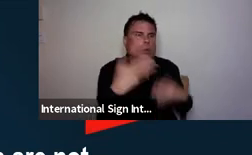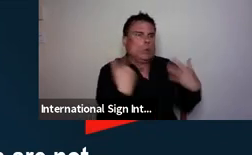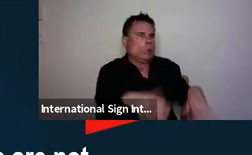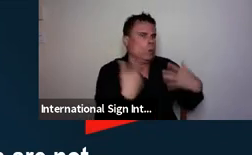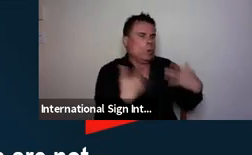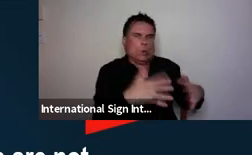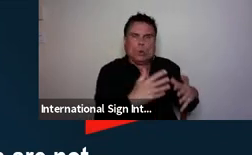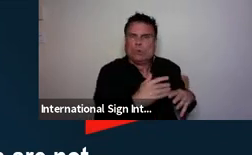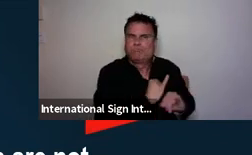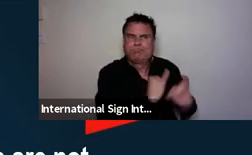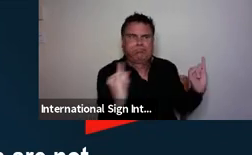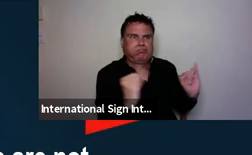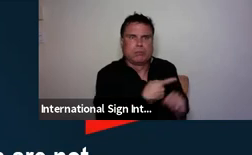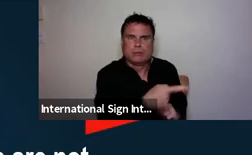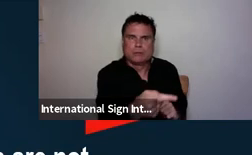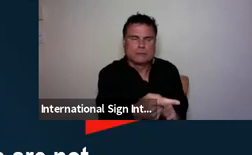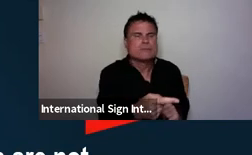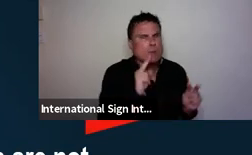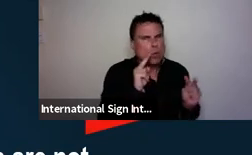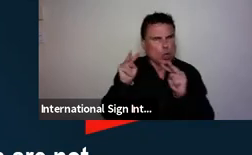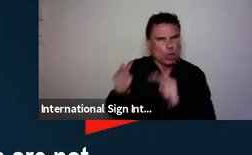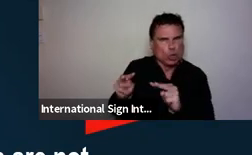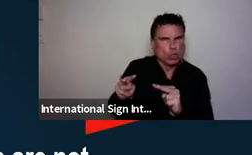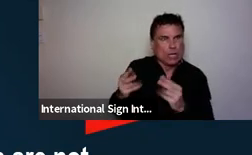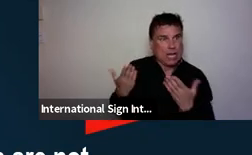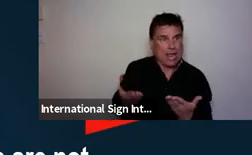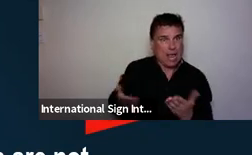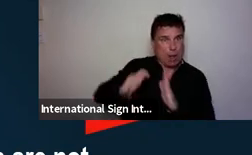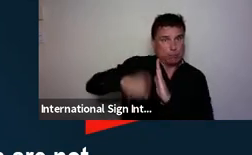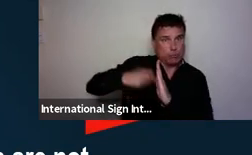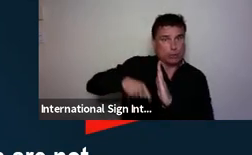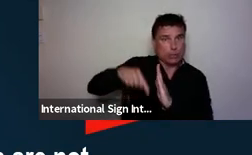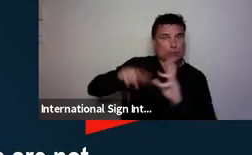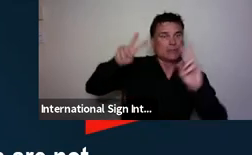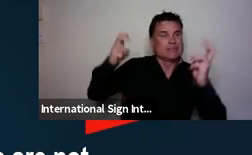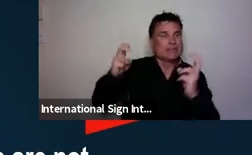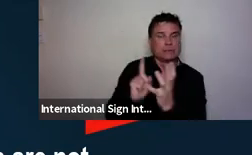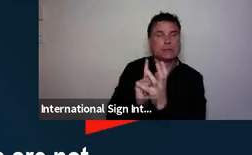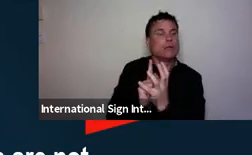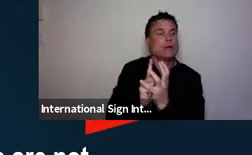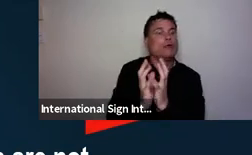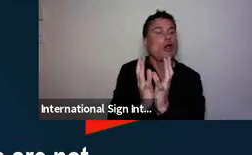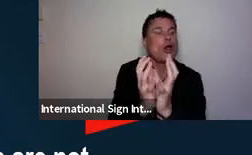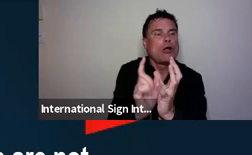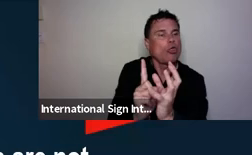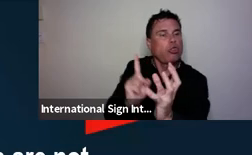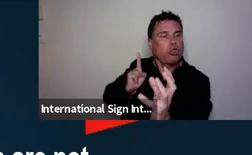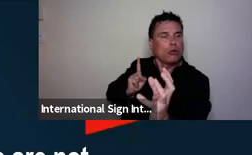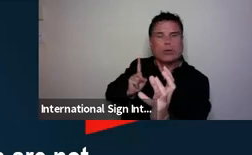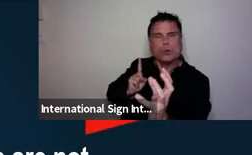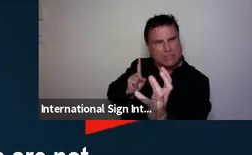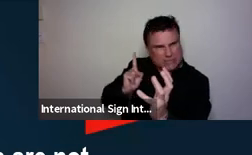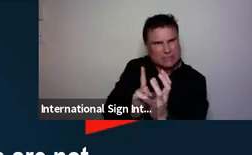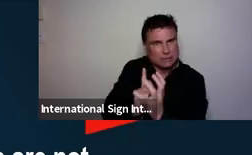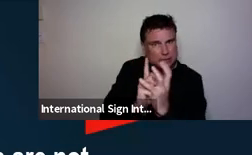existing initiatives aimed at leaving no one behind, including our We Decide initiative, which is a program that we